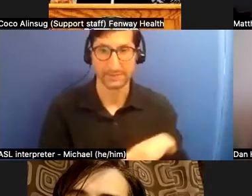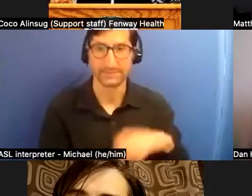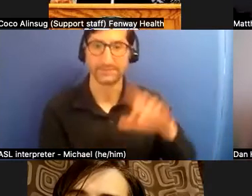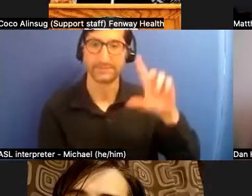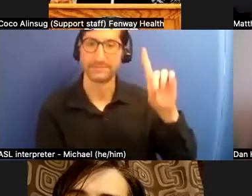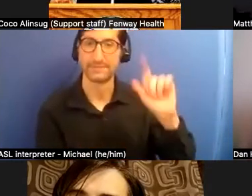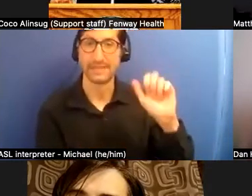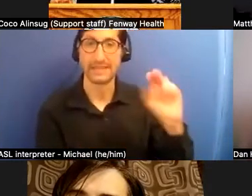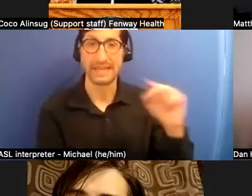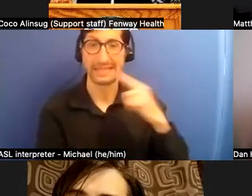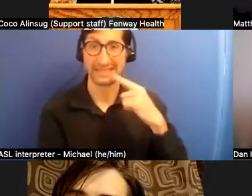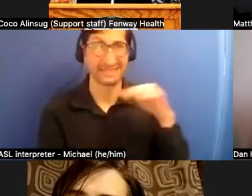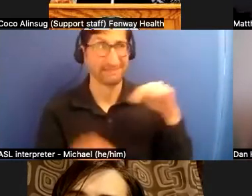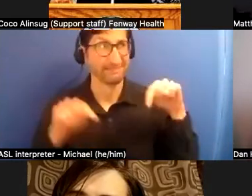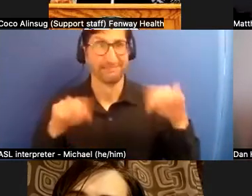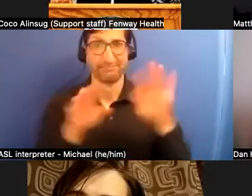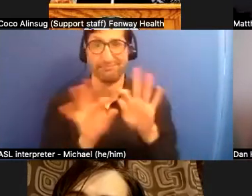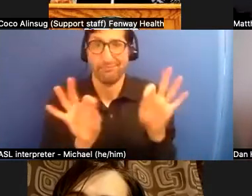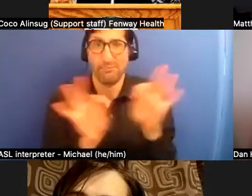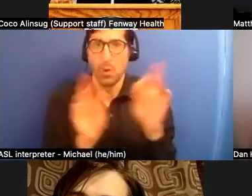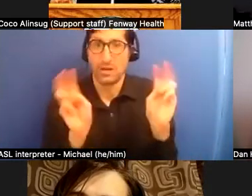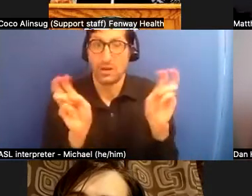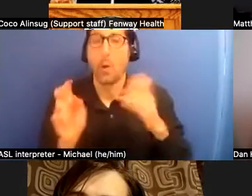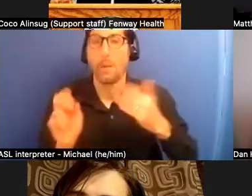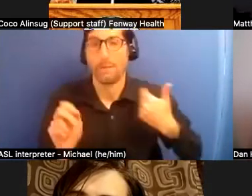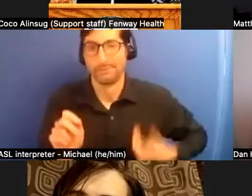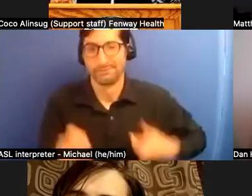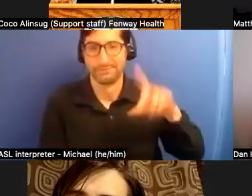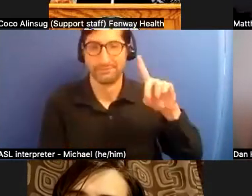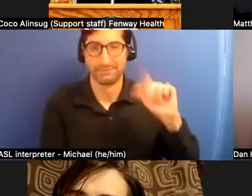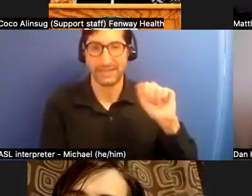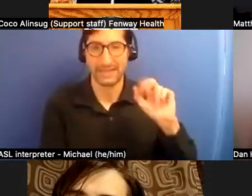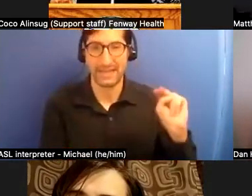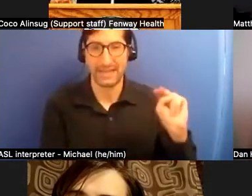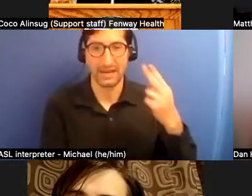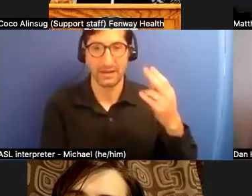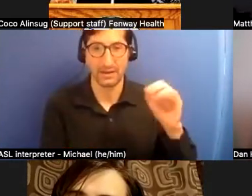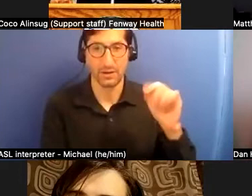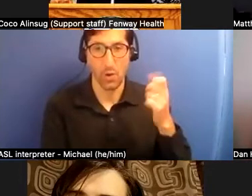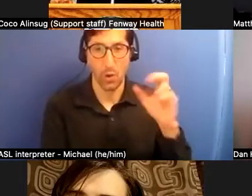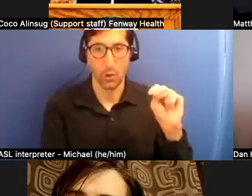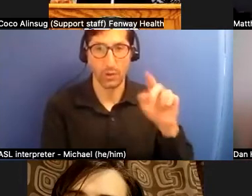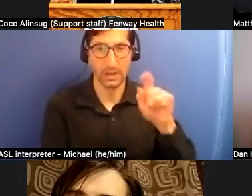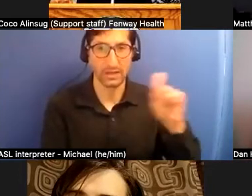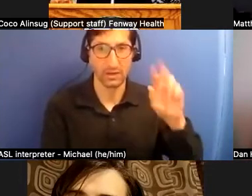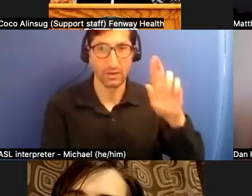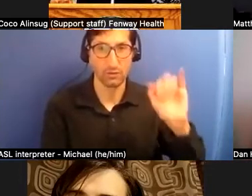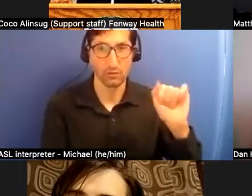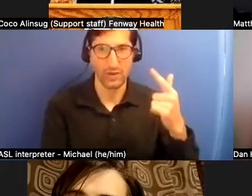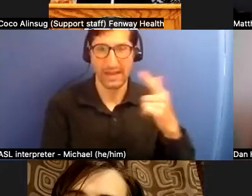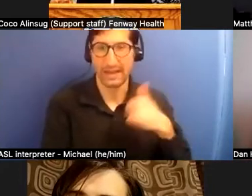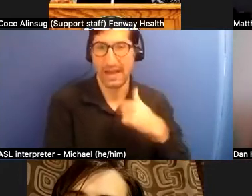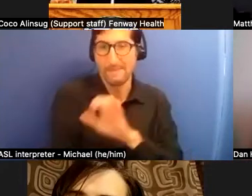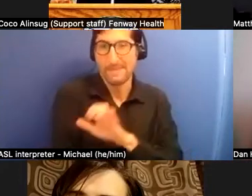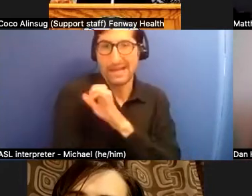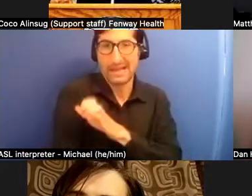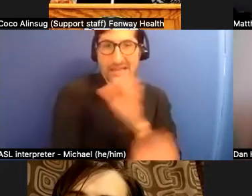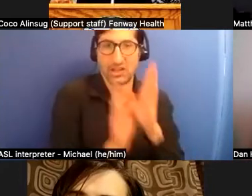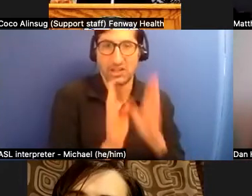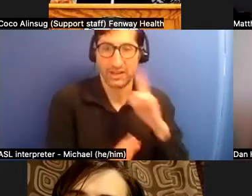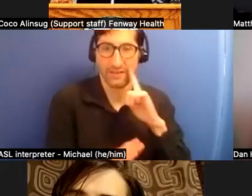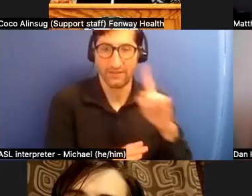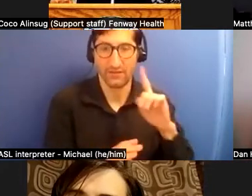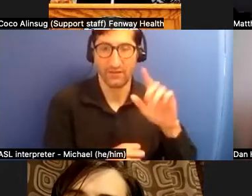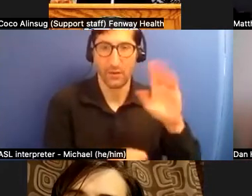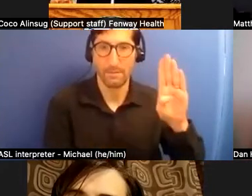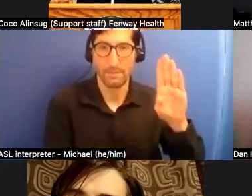and so my name is Dan Hogan Rigg, a clinician at Boston Medical Center. I'm a Somerville resident. I'm